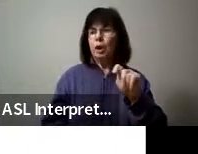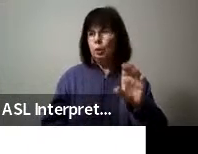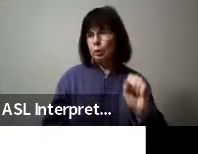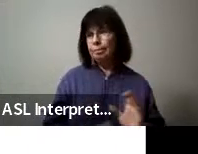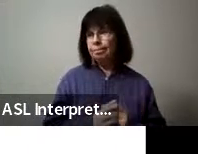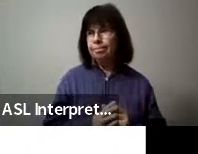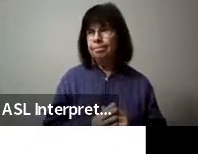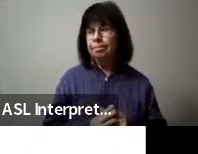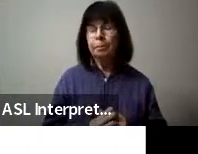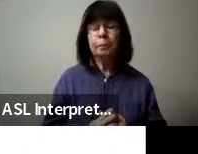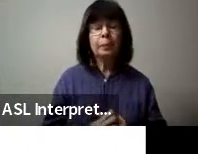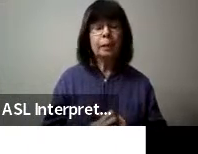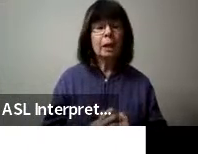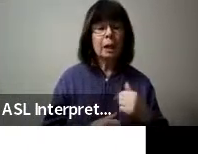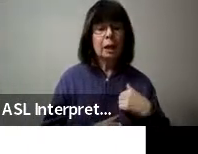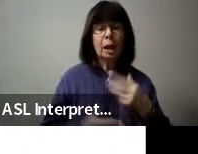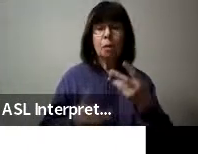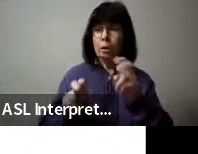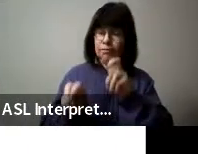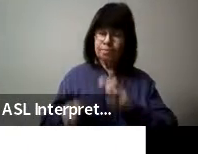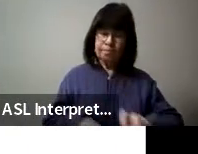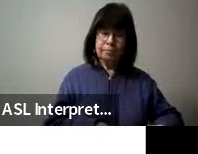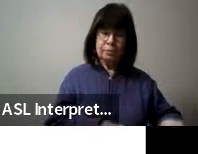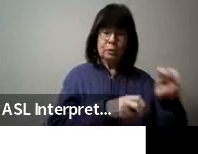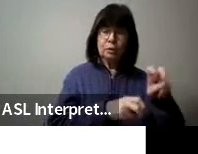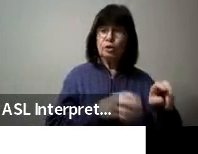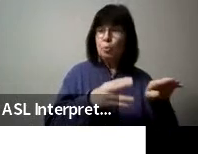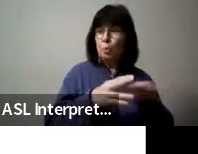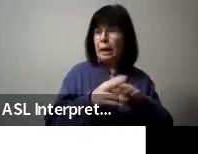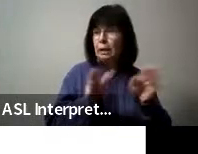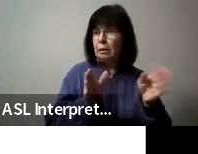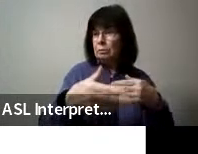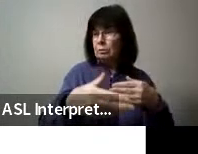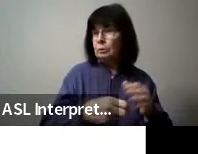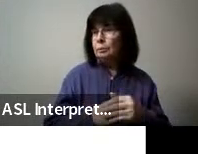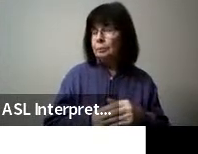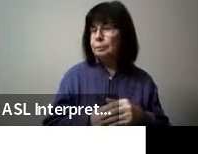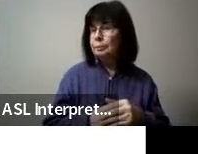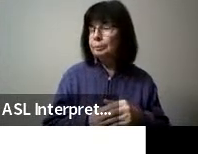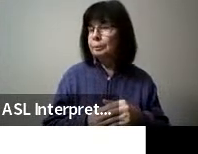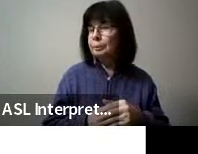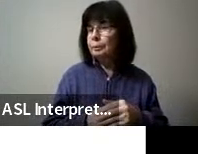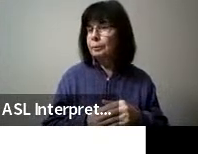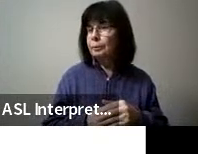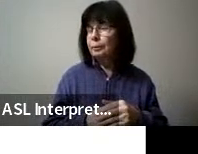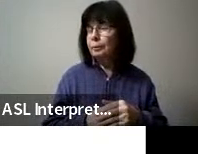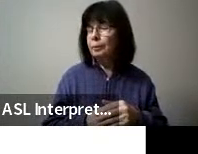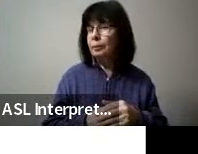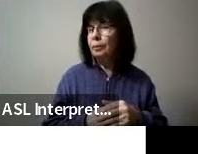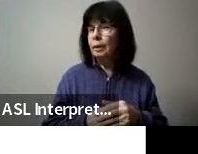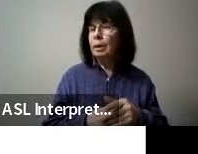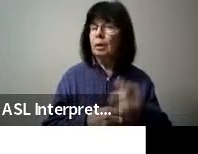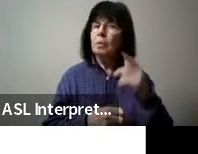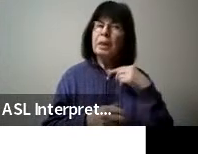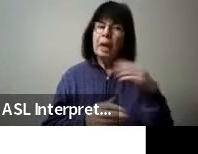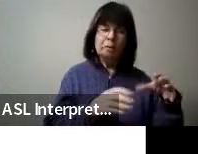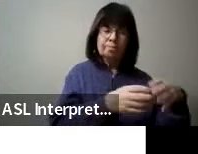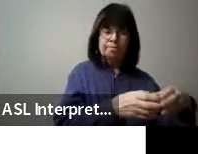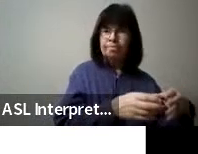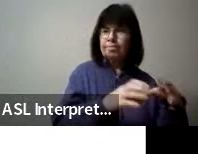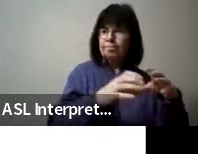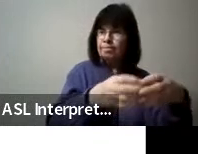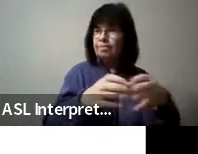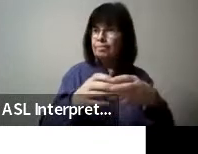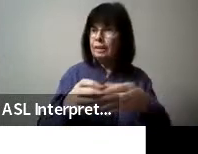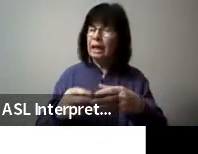that, wanted to transition us into breakout groups. We thought we could get into small groups and